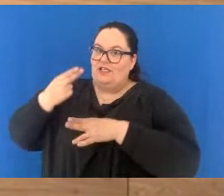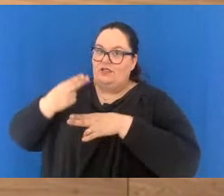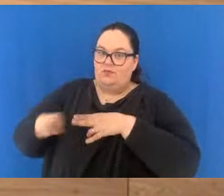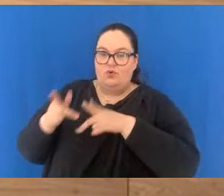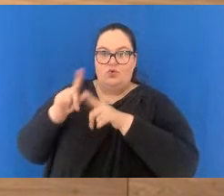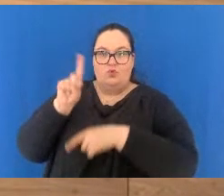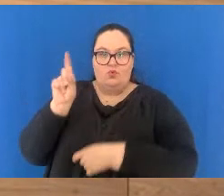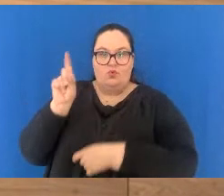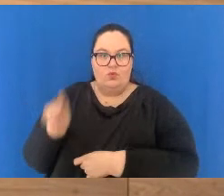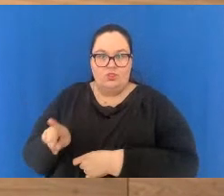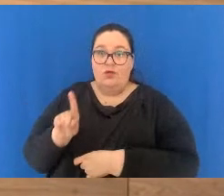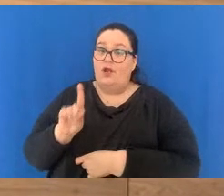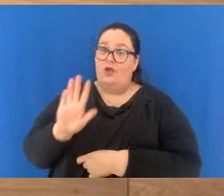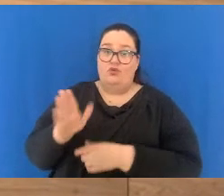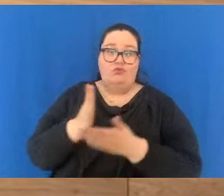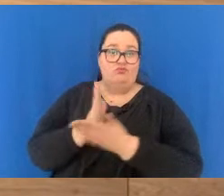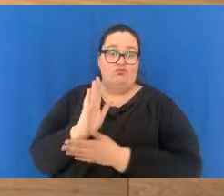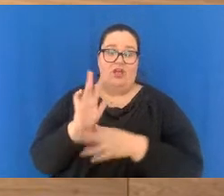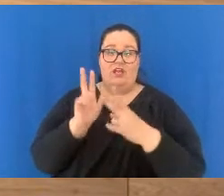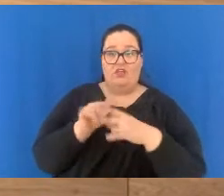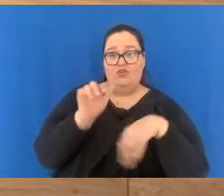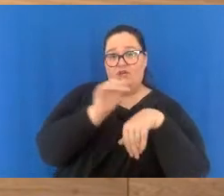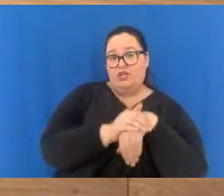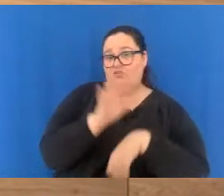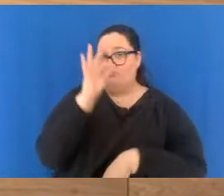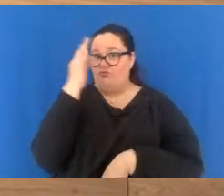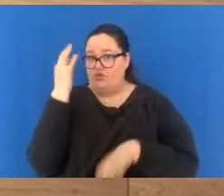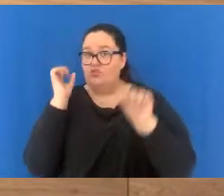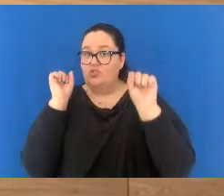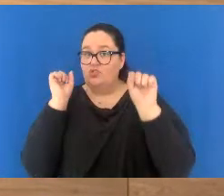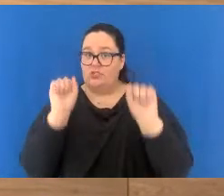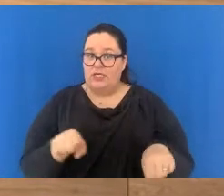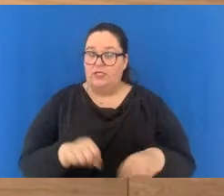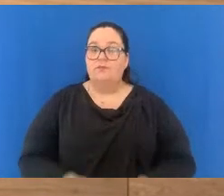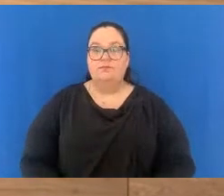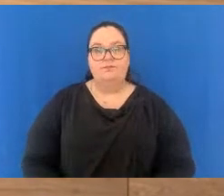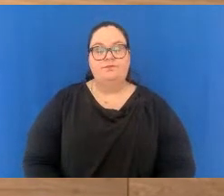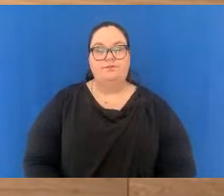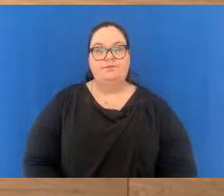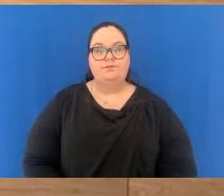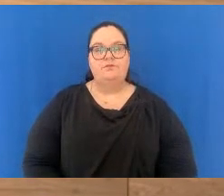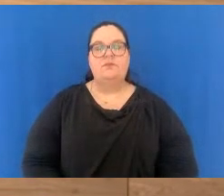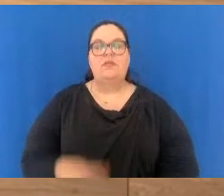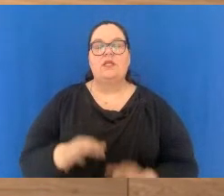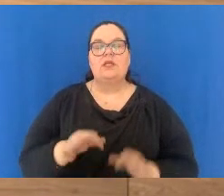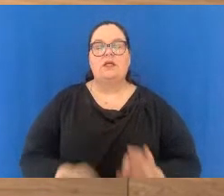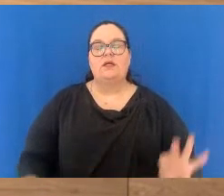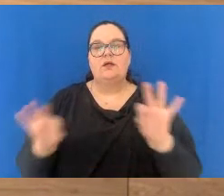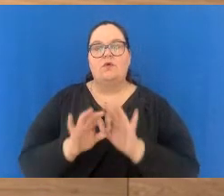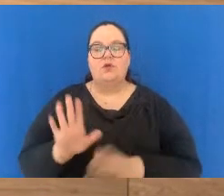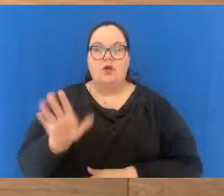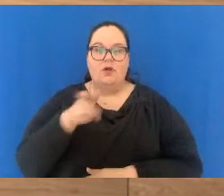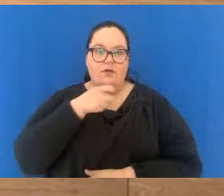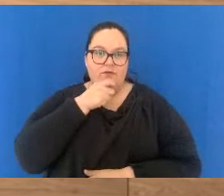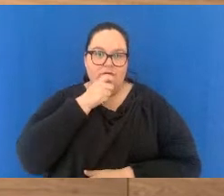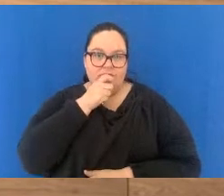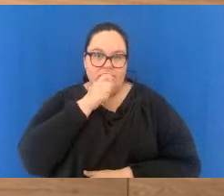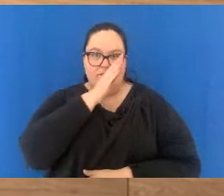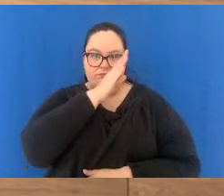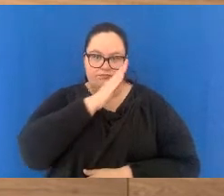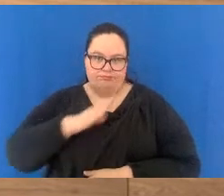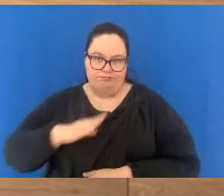You have the right to pose your question in the official language of your choice. Please ensure your microphones are placed on